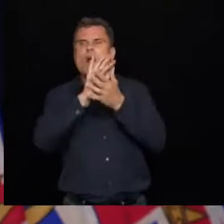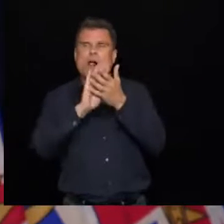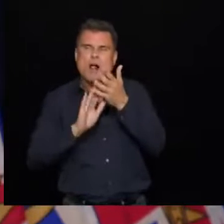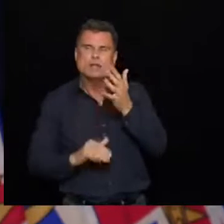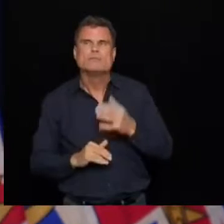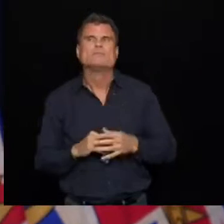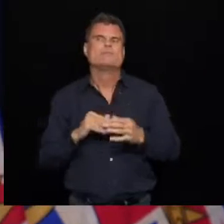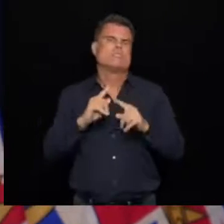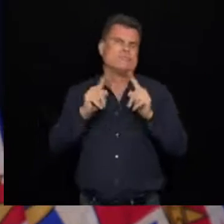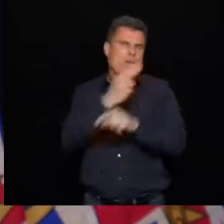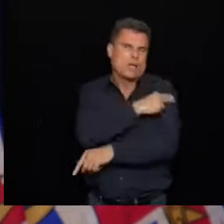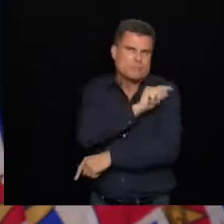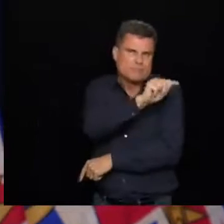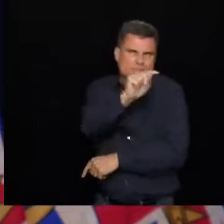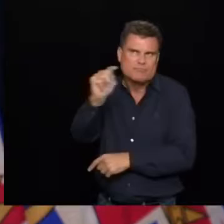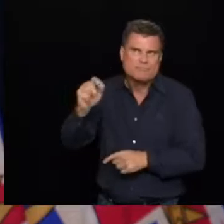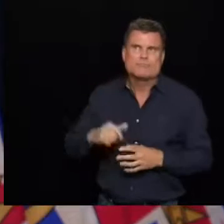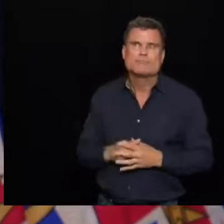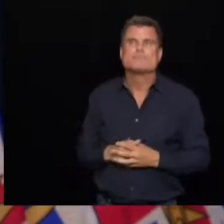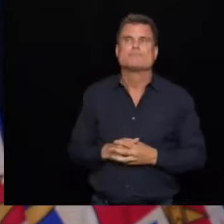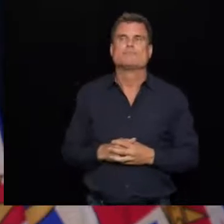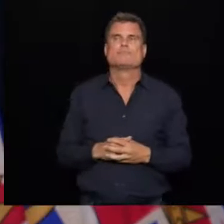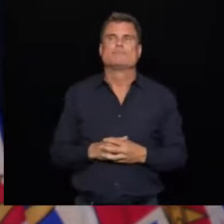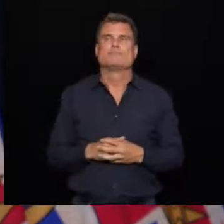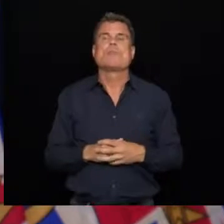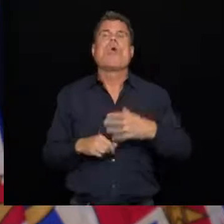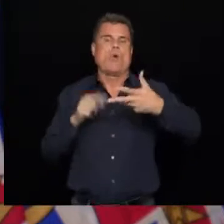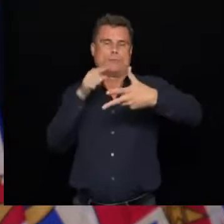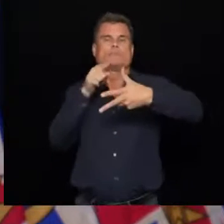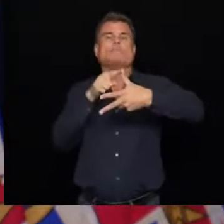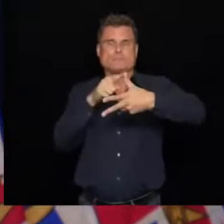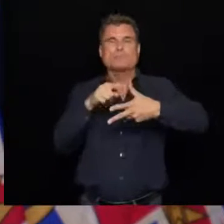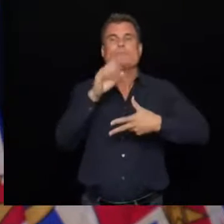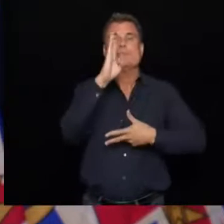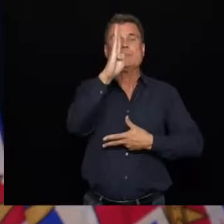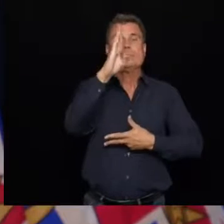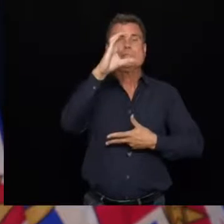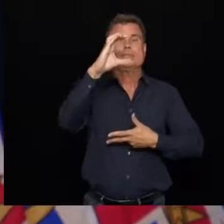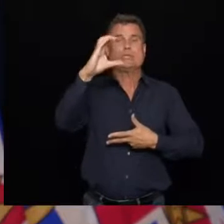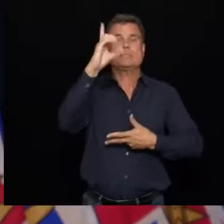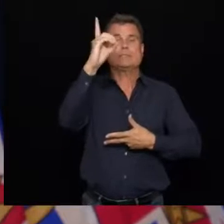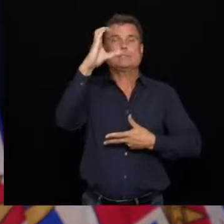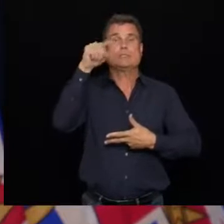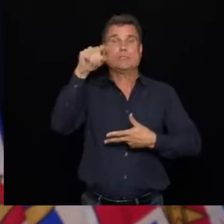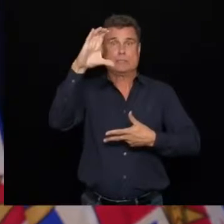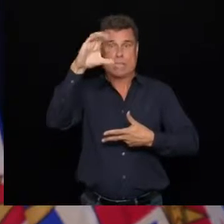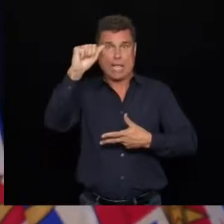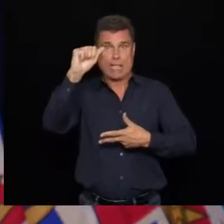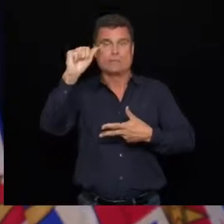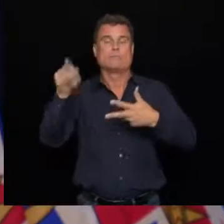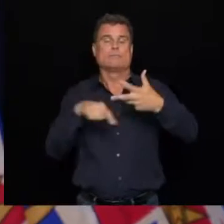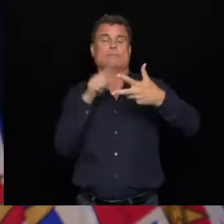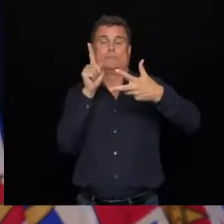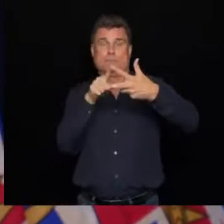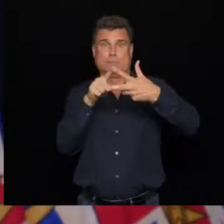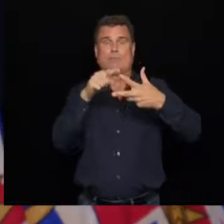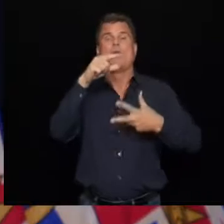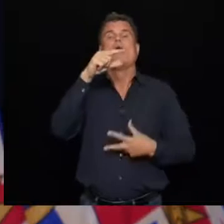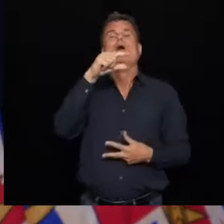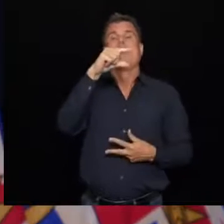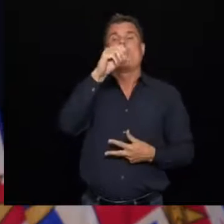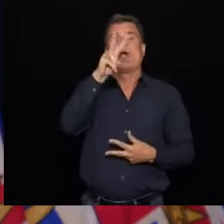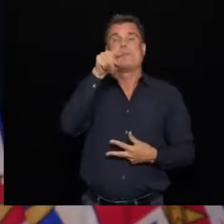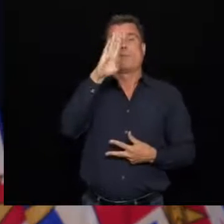news.gov.bc.ca. For medical guidance on protecting families and communities and for access to provincial guidance on COVID-19, visit bccdc.ca.